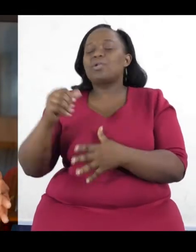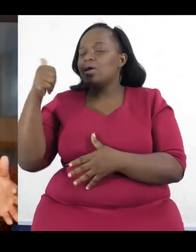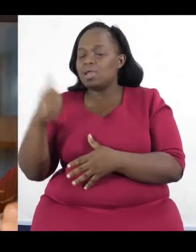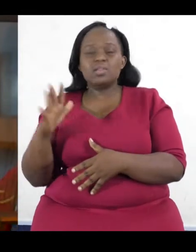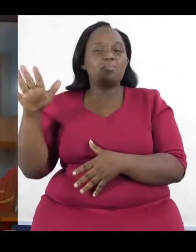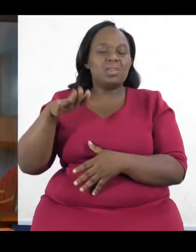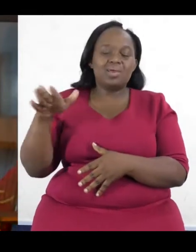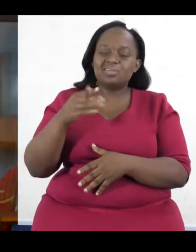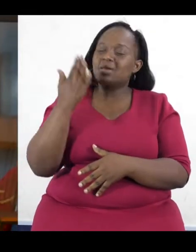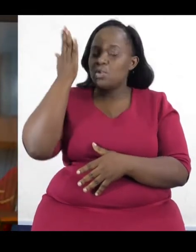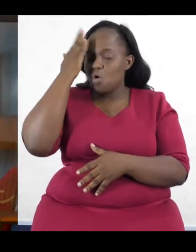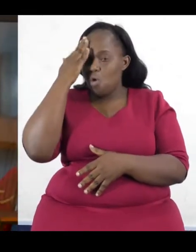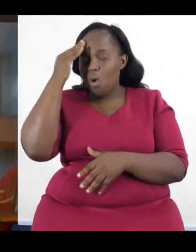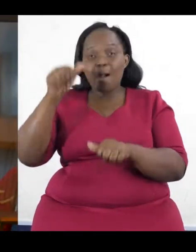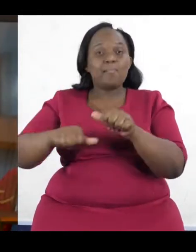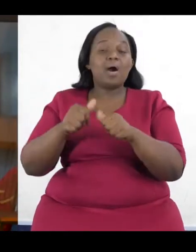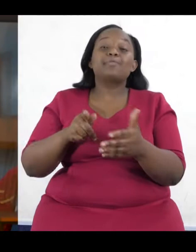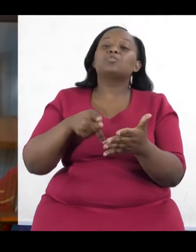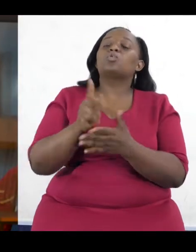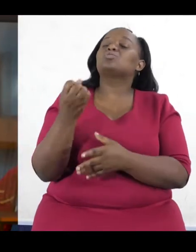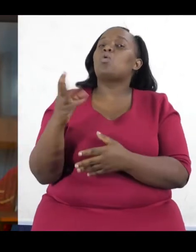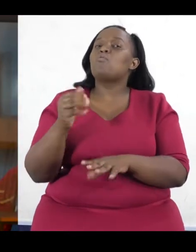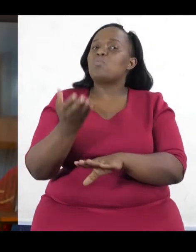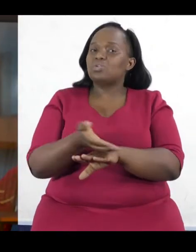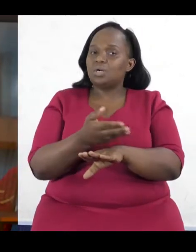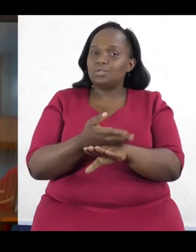of potatoes in Mombasa, where do we have deficits of